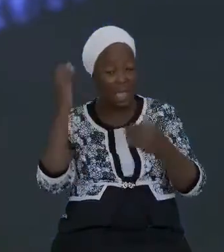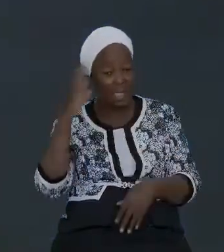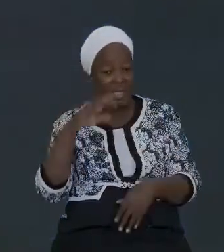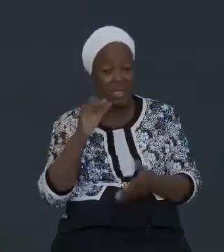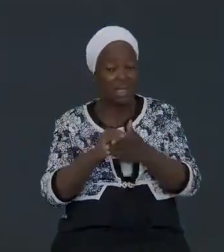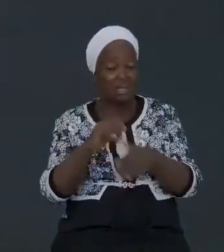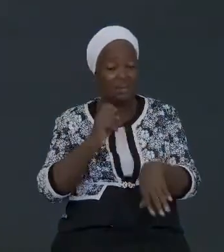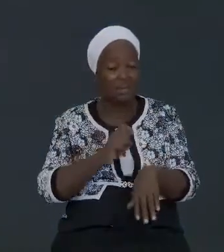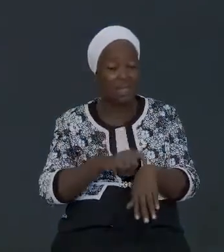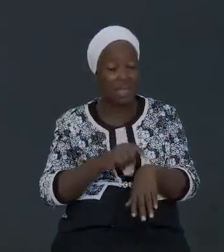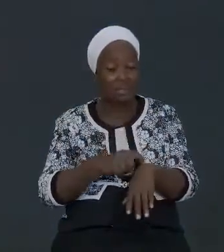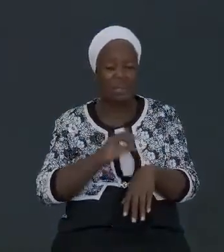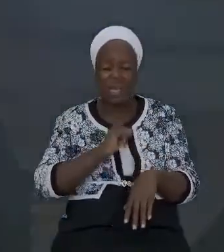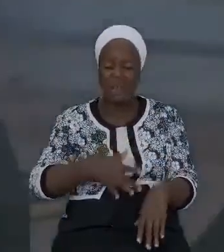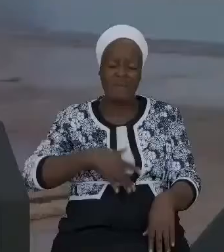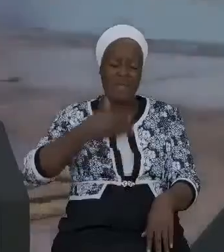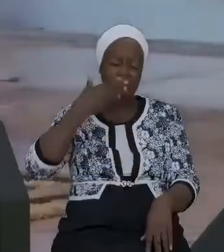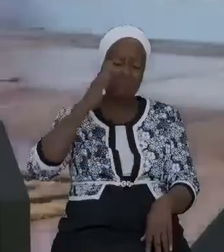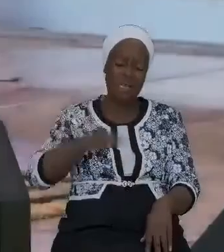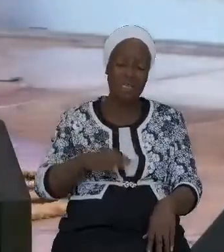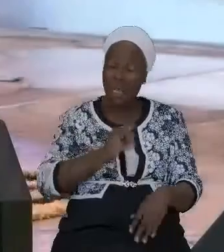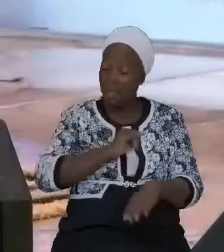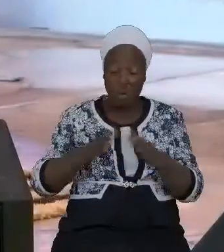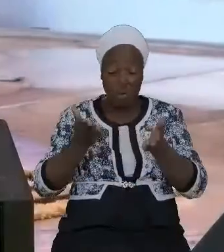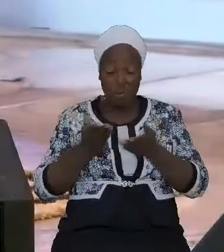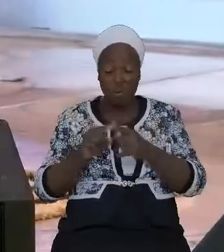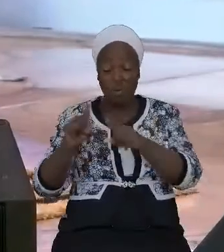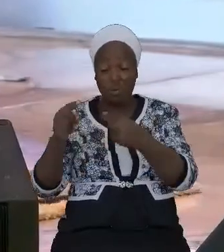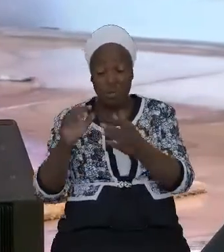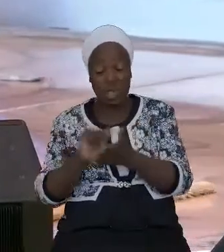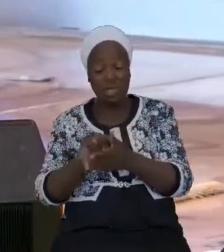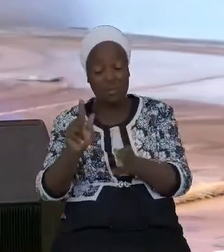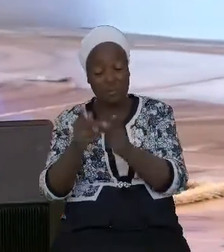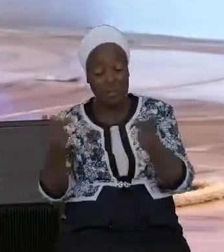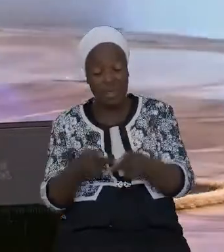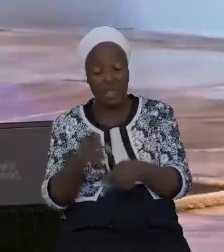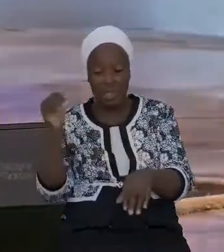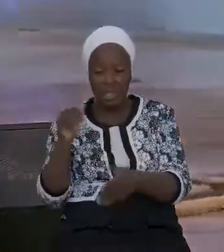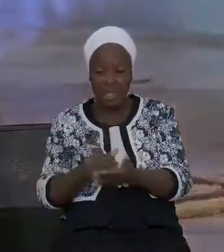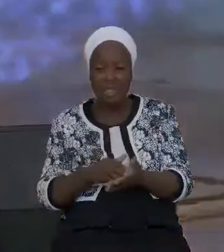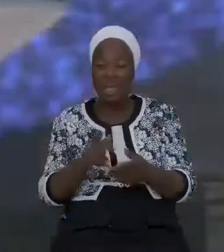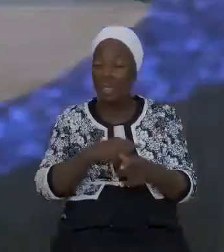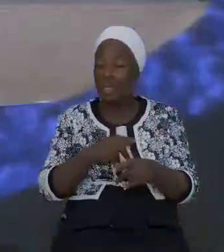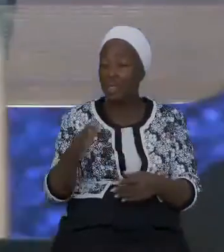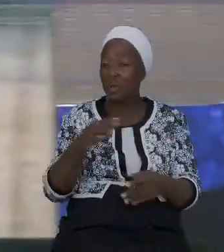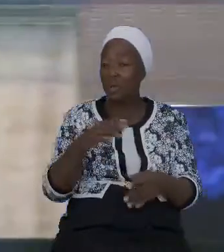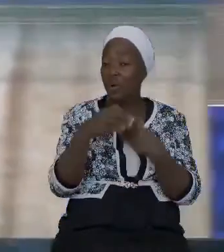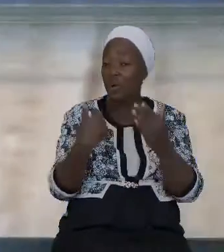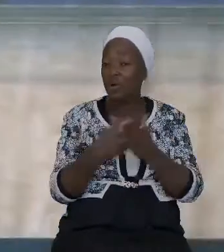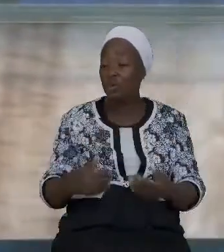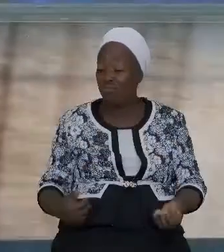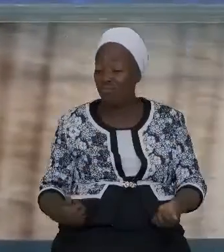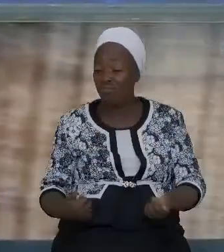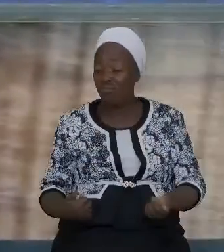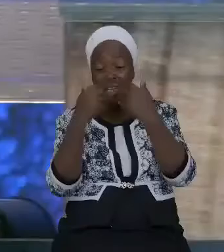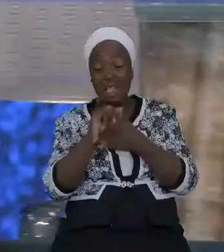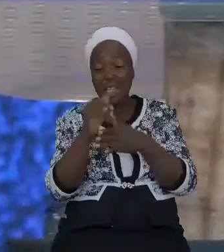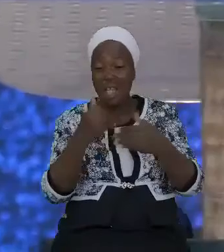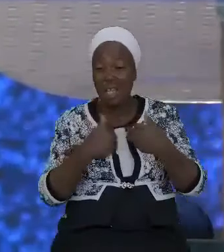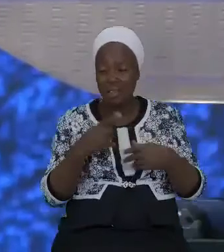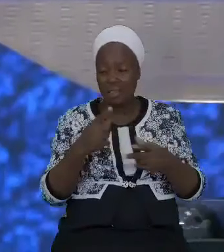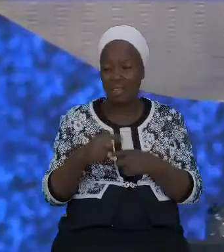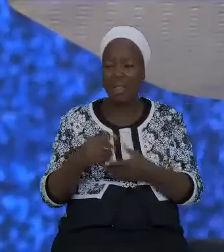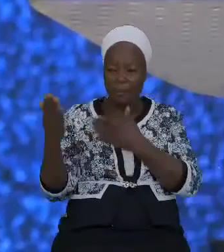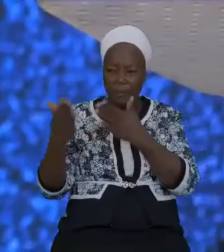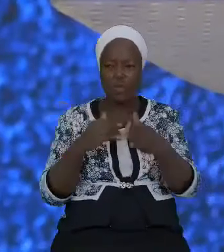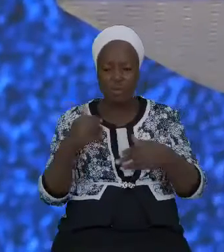felt so bad, I don't want to go there again. And the things that the man challenged us with, and he said, bring your